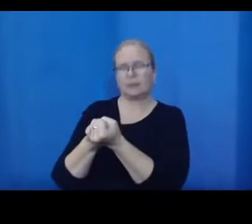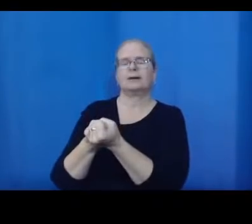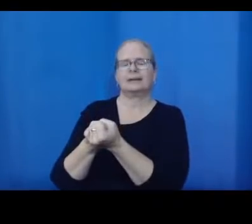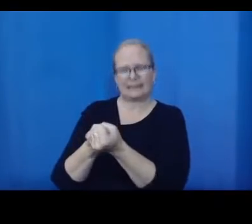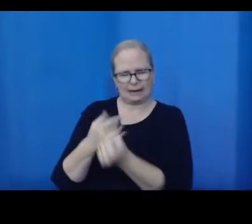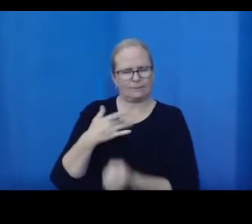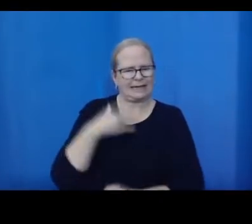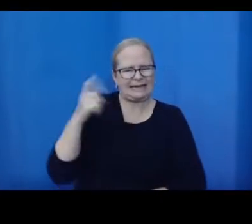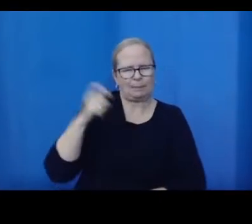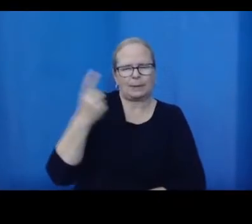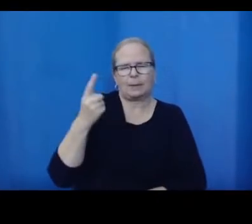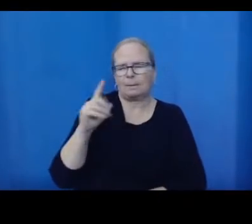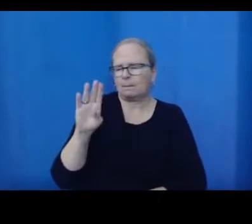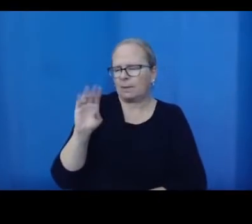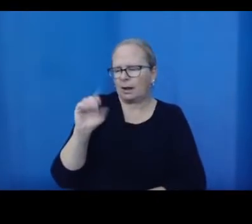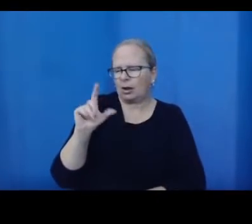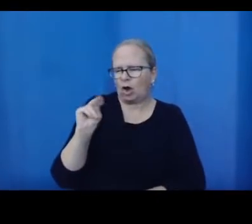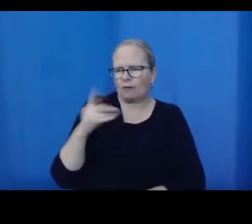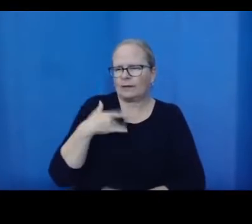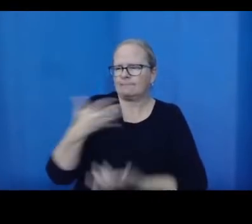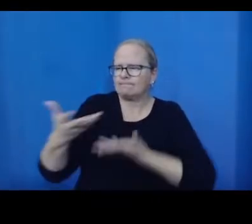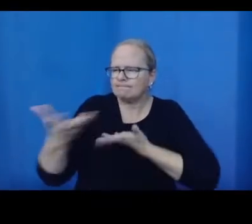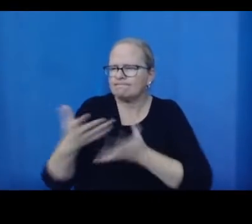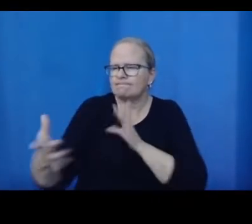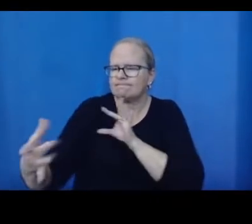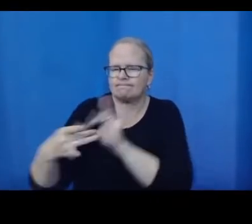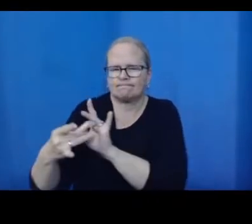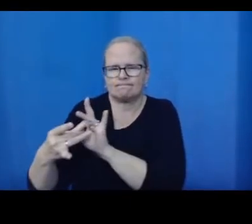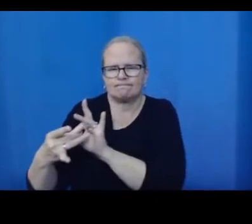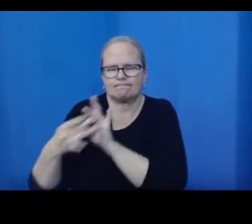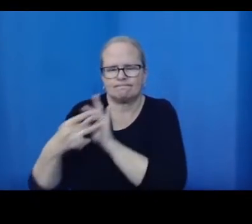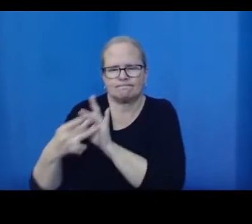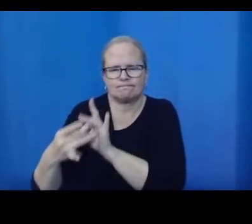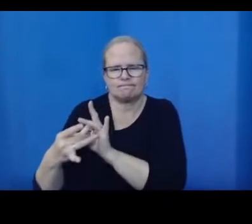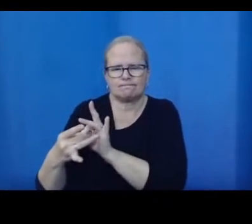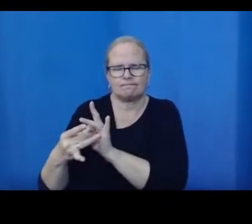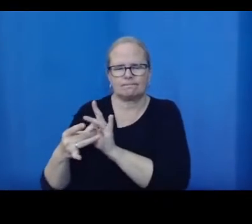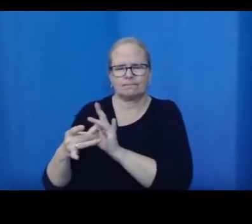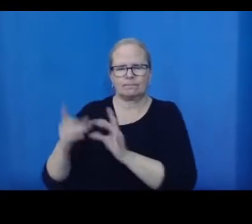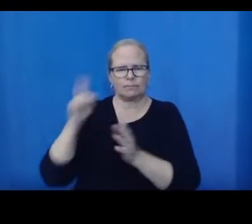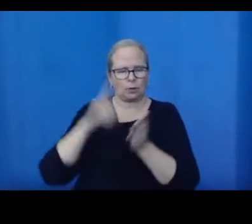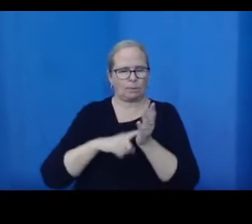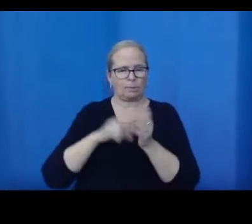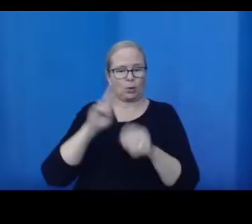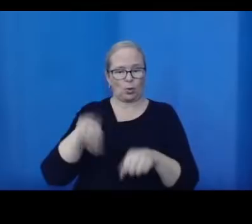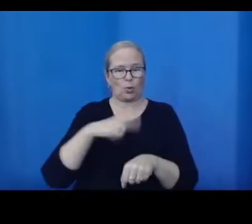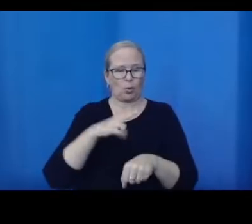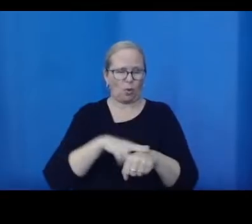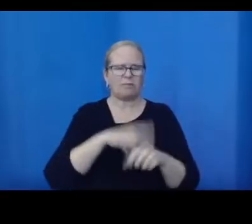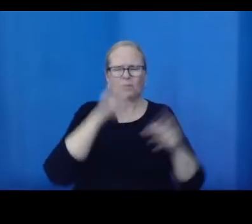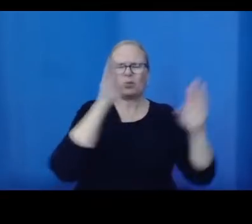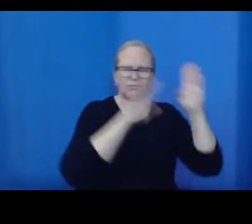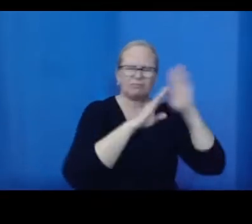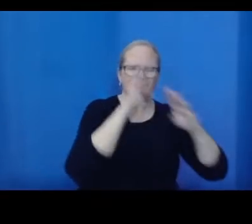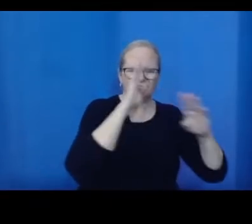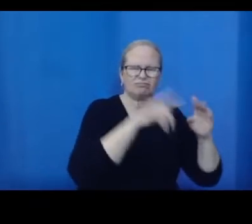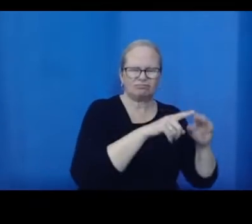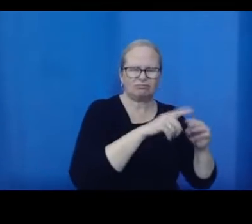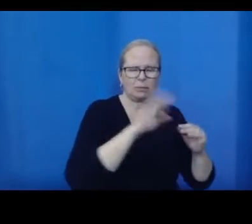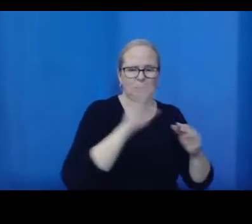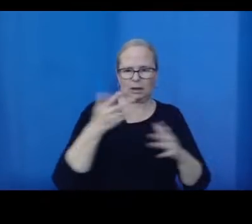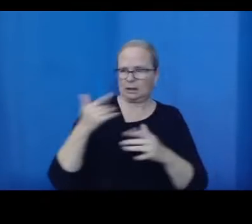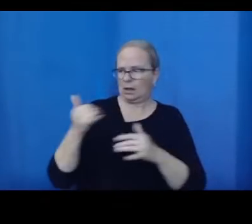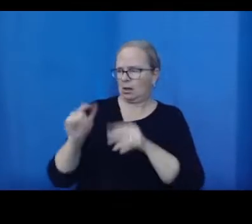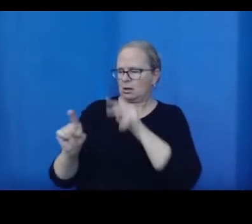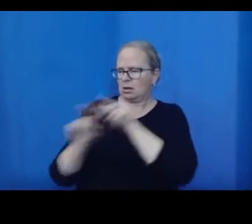worries, for example, versus when are we starting to go into problematic worries, normal worries, there's a beginning, a middle,